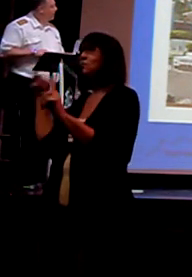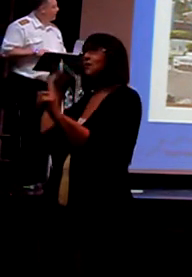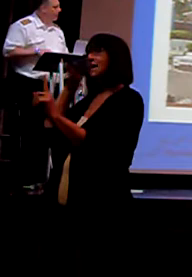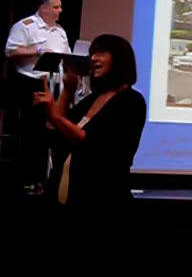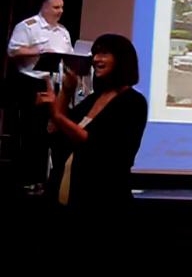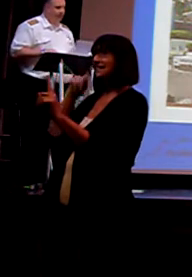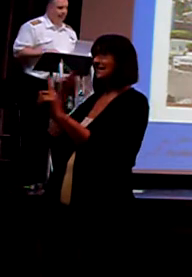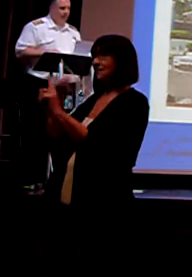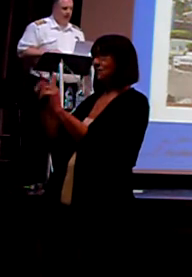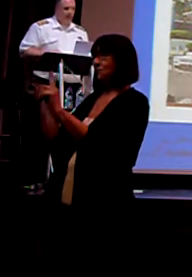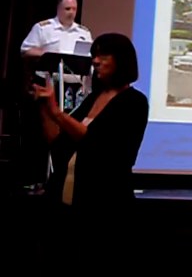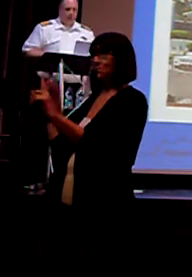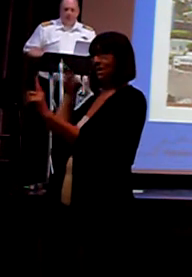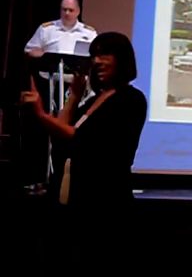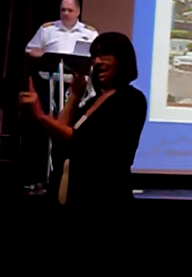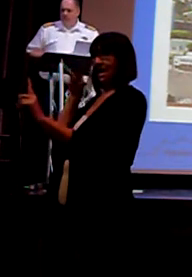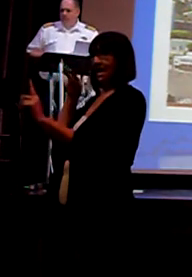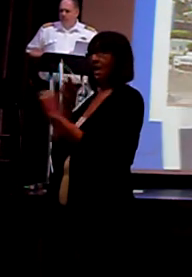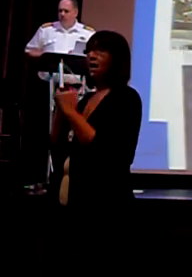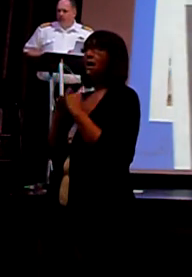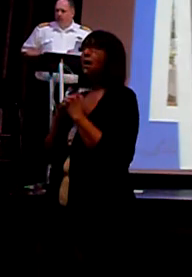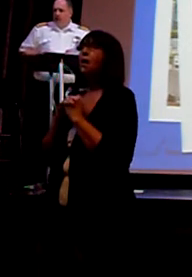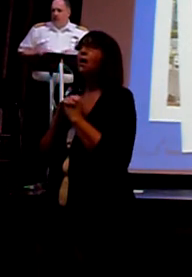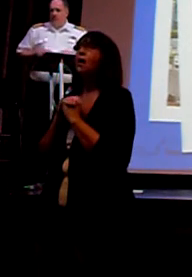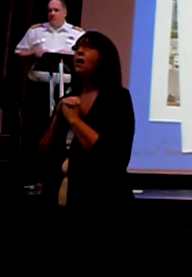angle here.